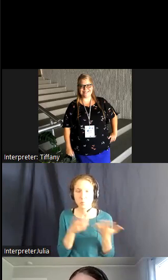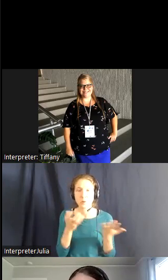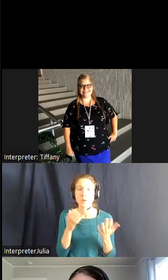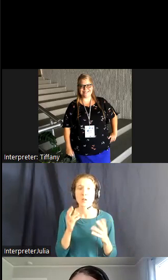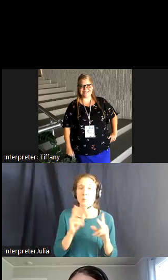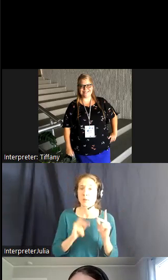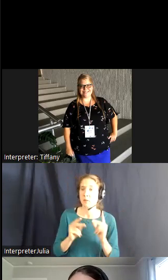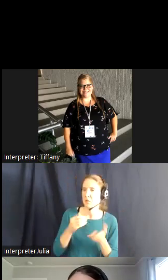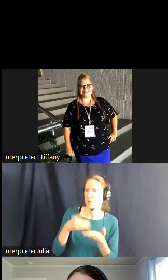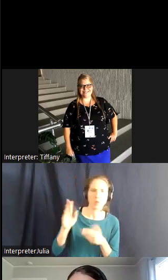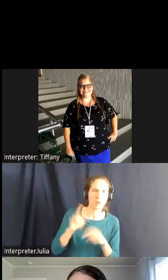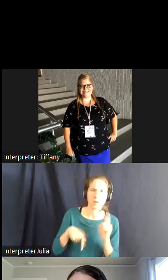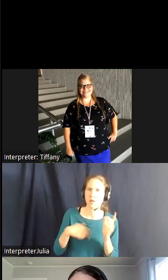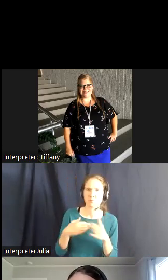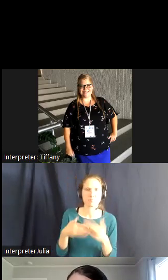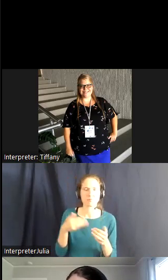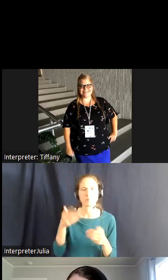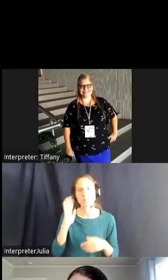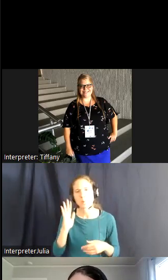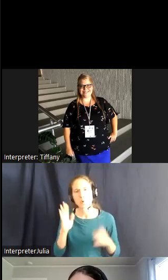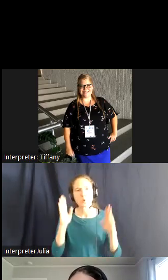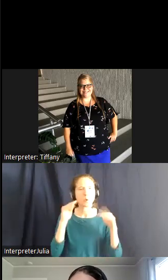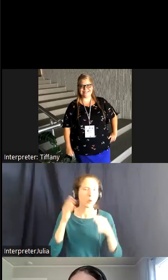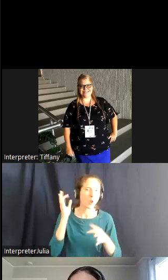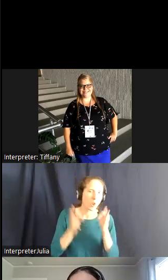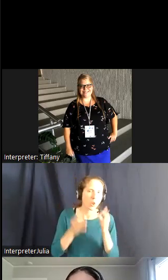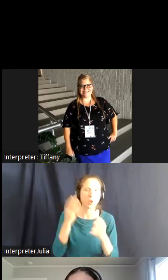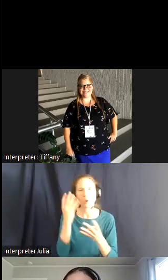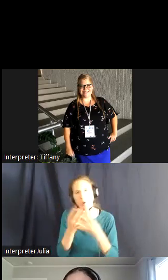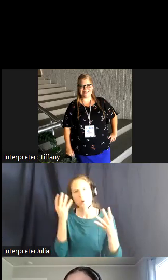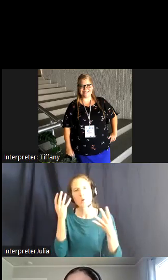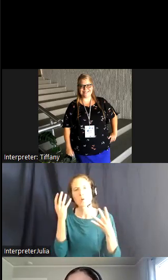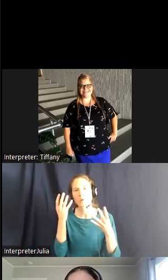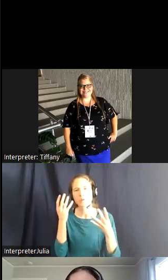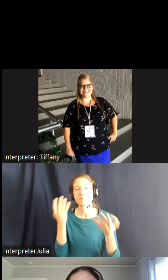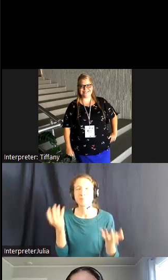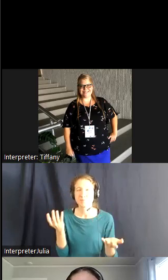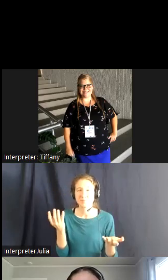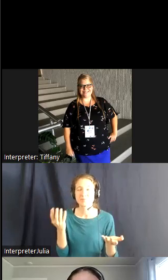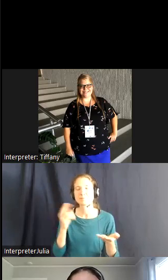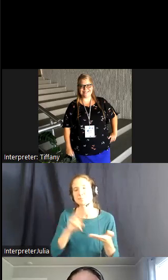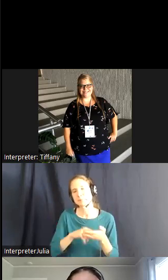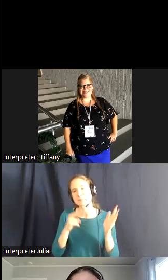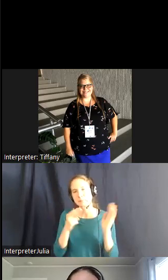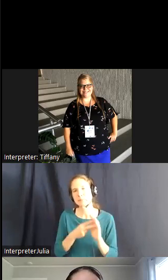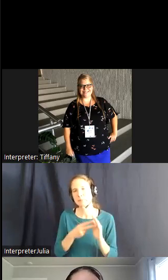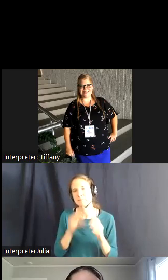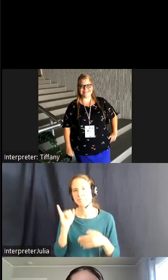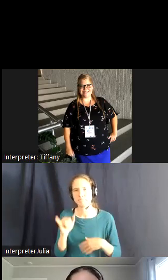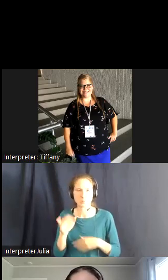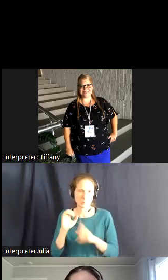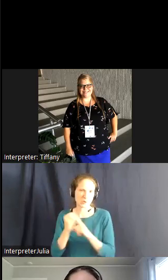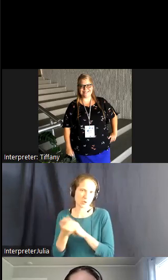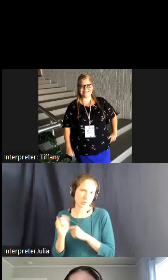based on previous criminal and criminal justice involvement, which would also be applying here. So yeah, I think we might need to